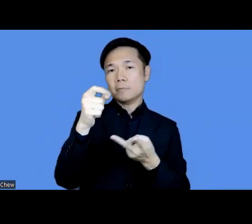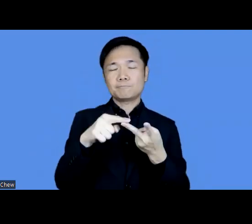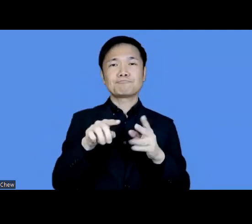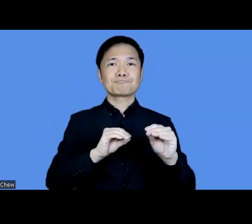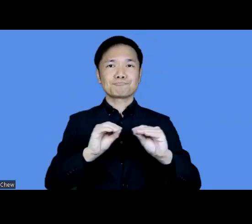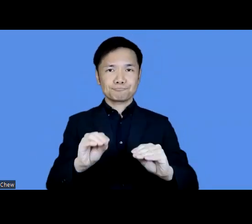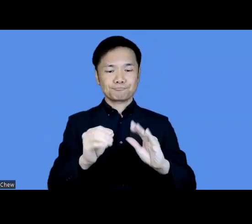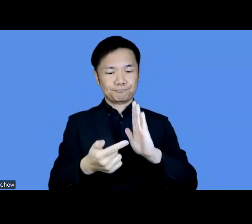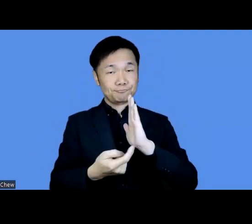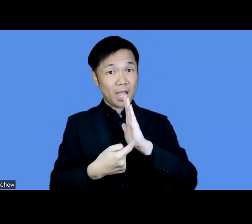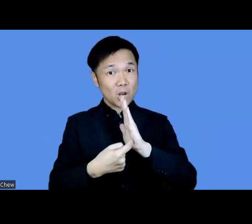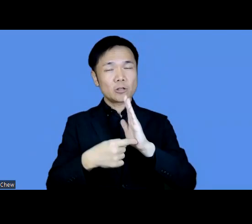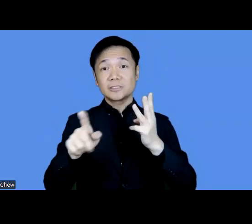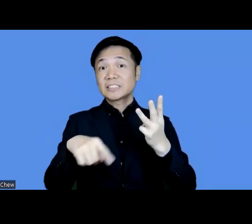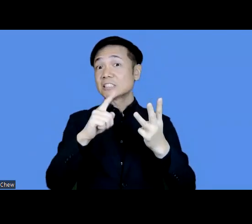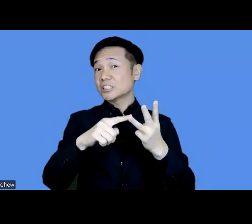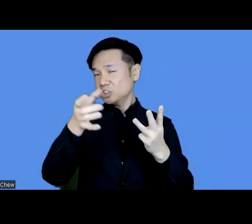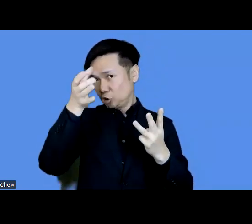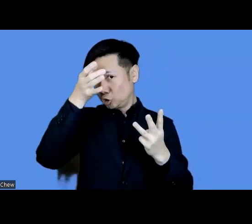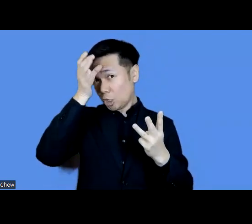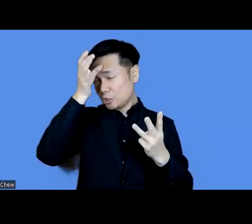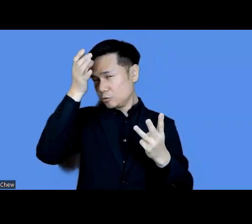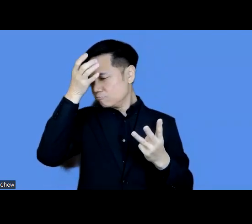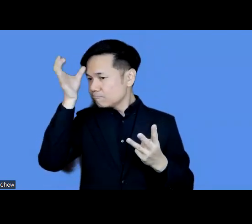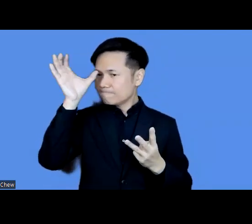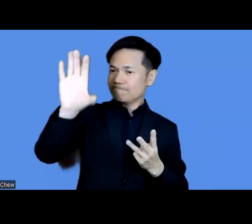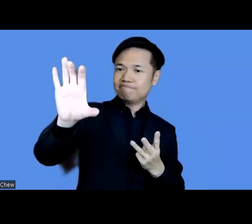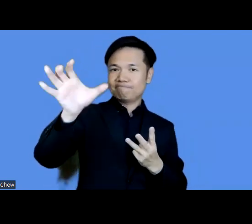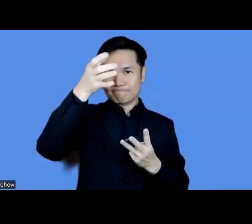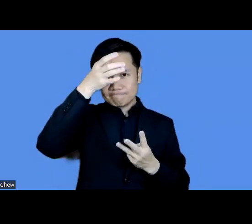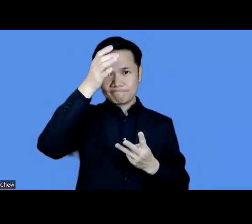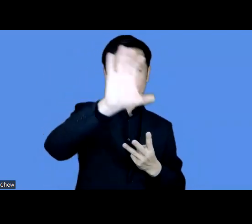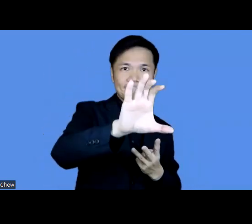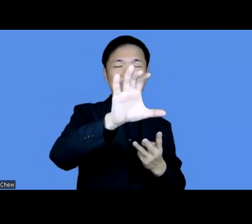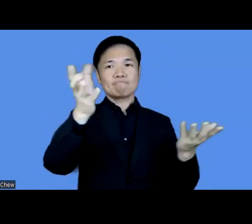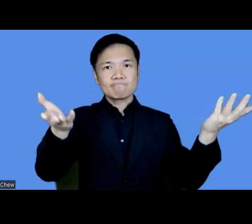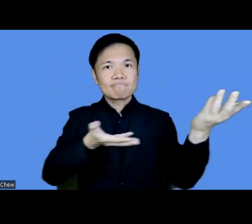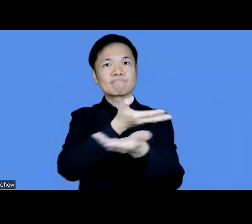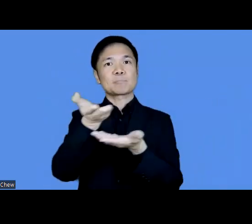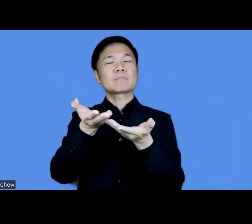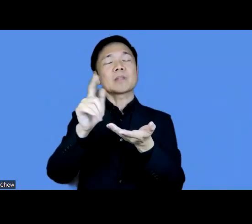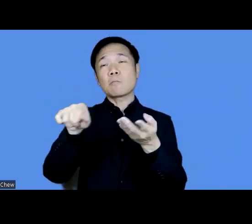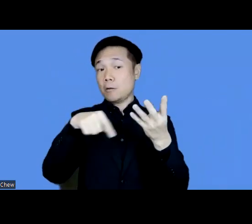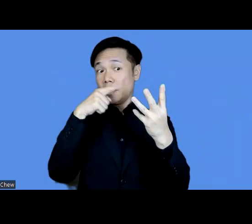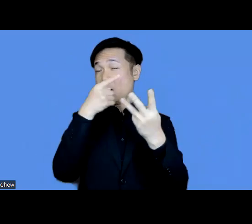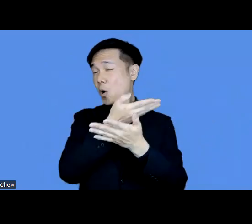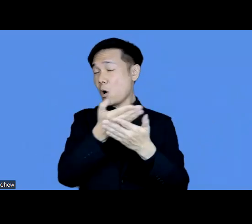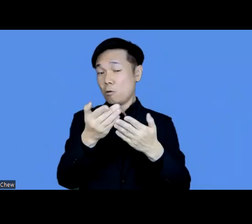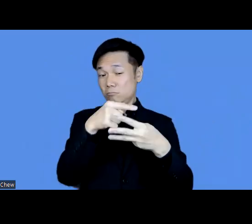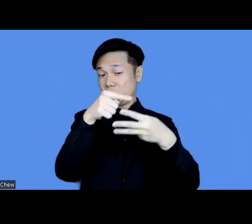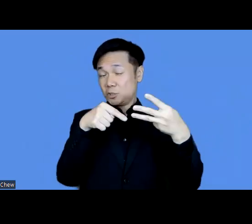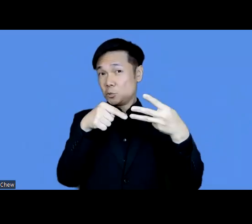transferring knowledge, and making sure that what we are delivering is in line with the Convention on the Rights of Persons